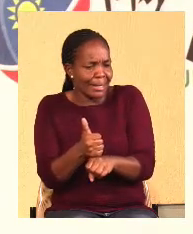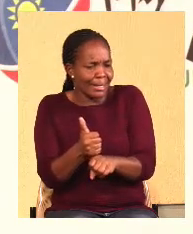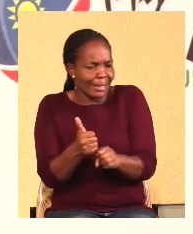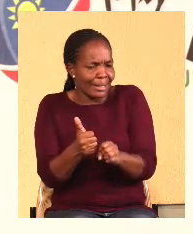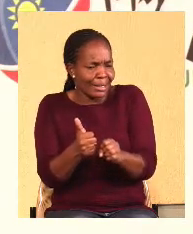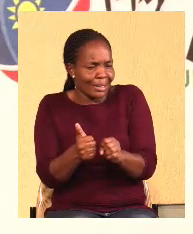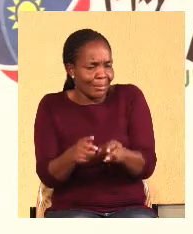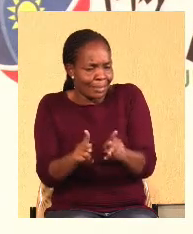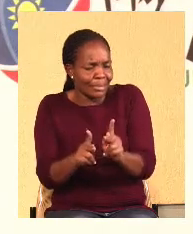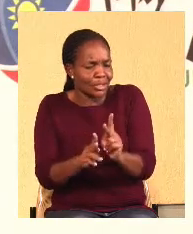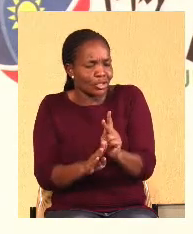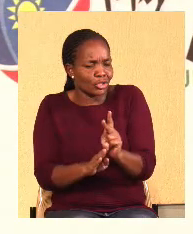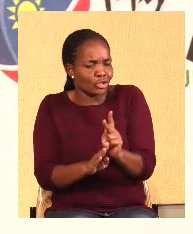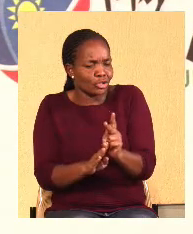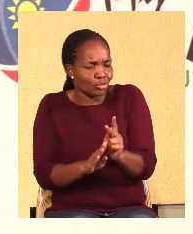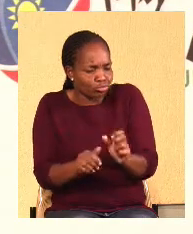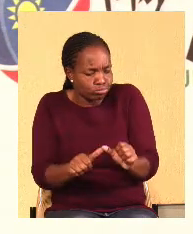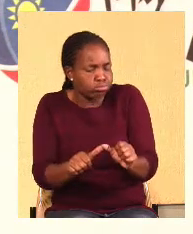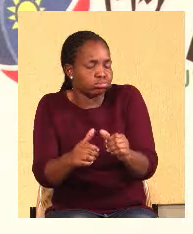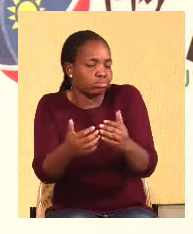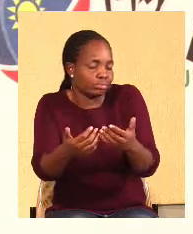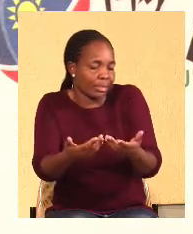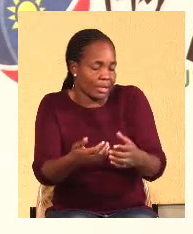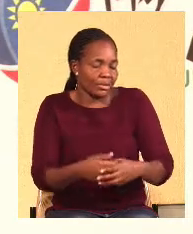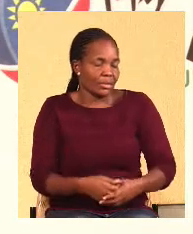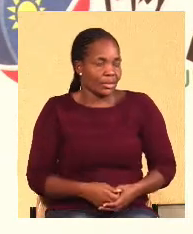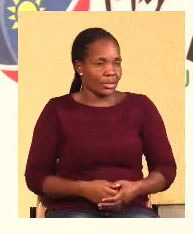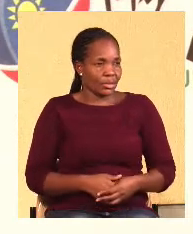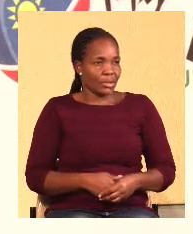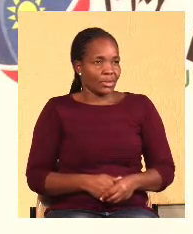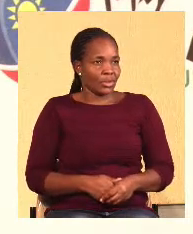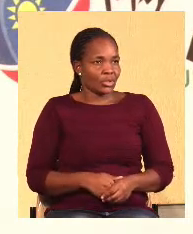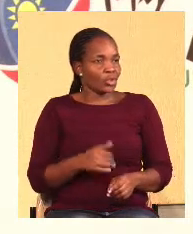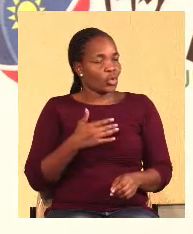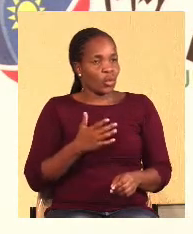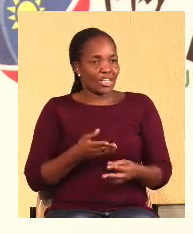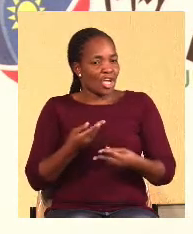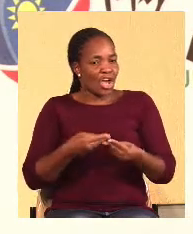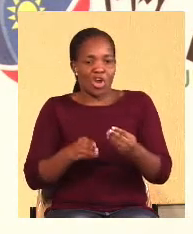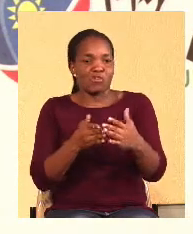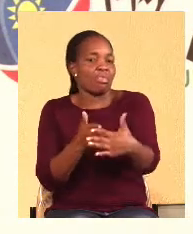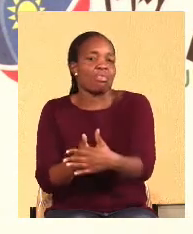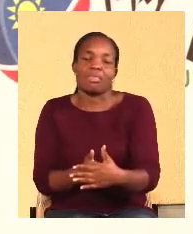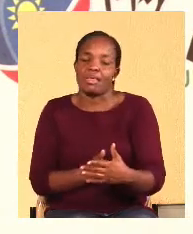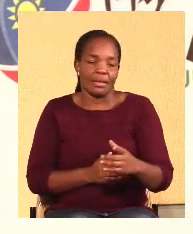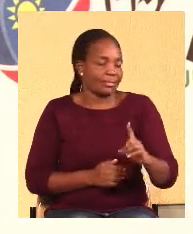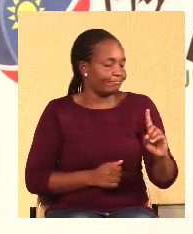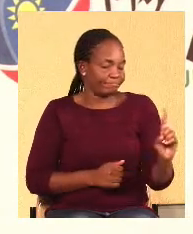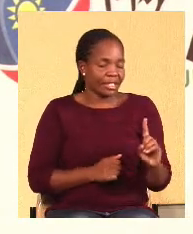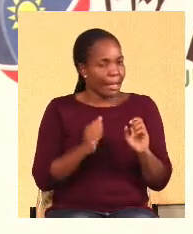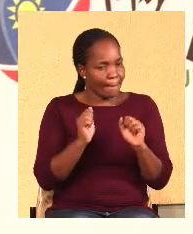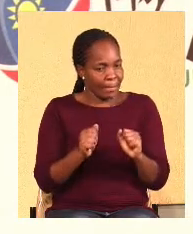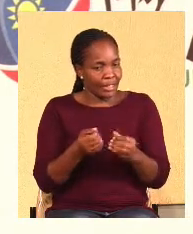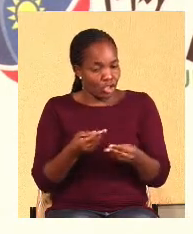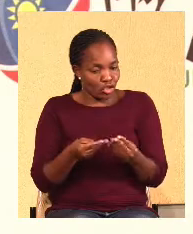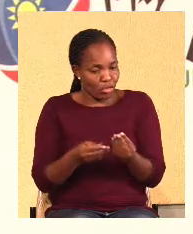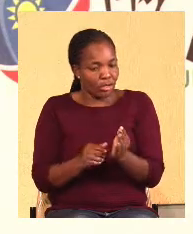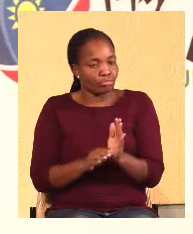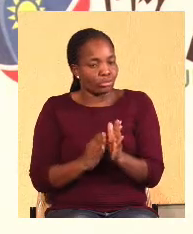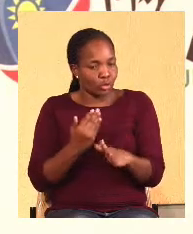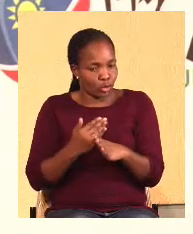so as to ensure that the economy is not completely, you know, put under pressure to the extent that we are not able to carry